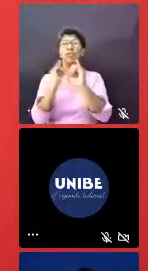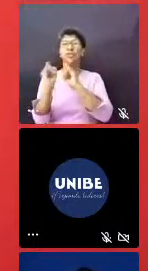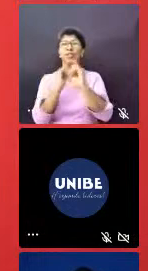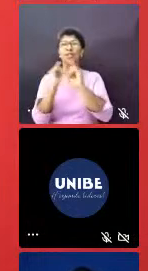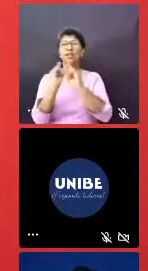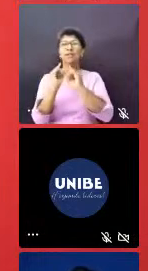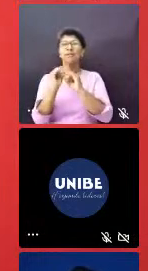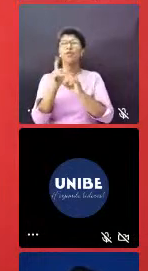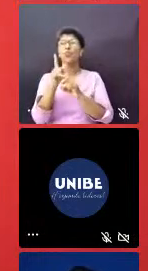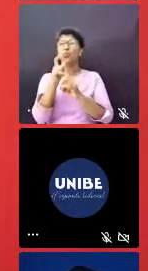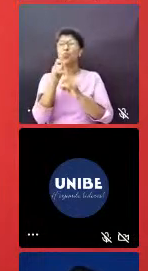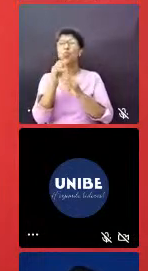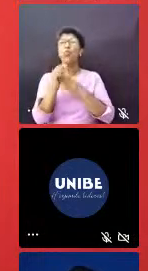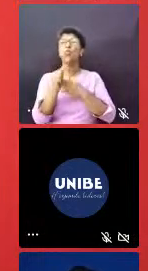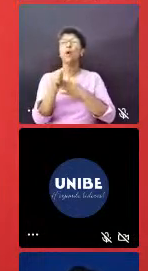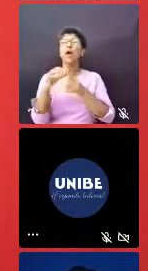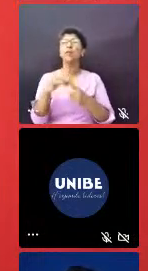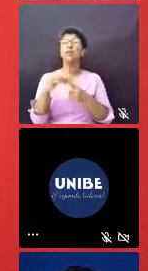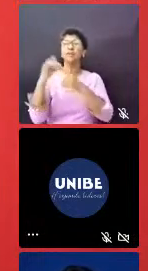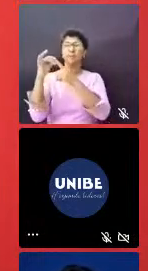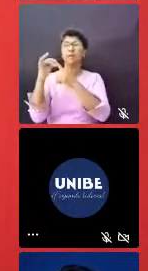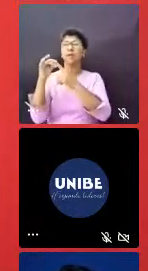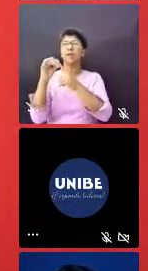leading Polish specialist,